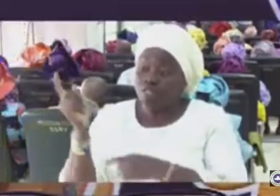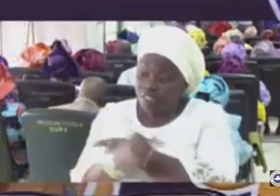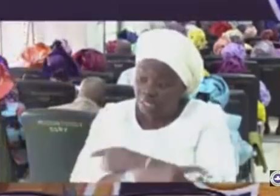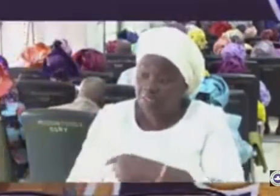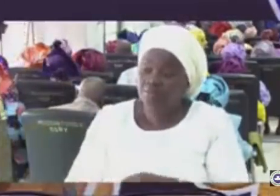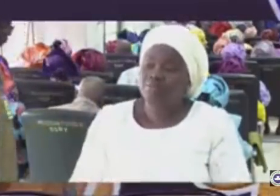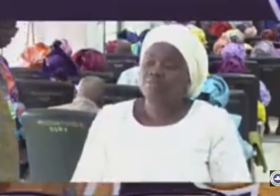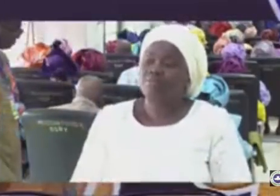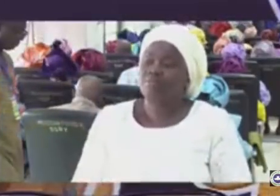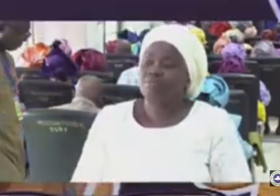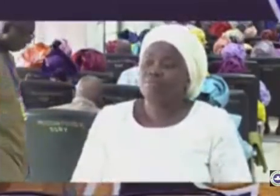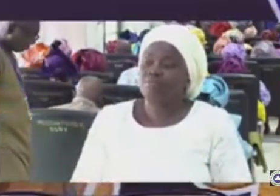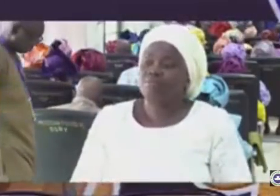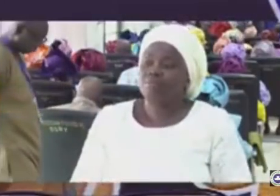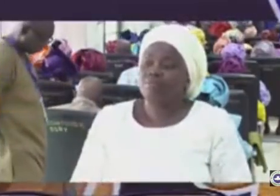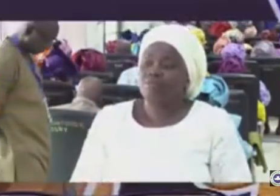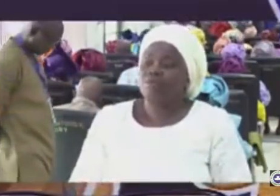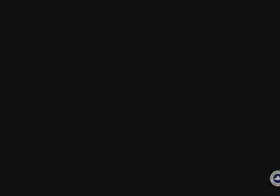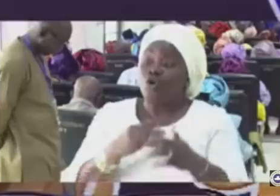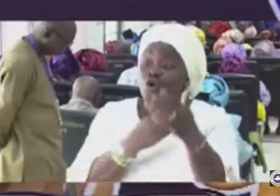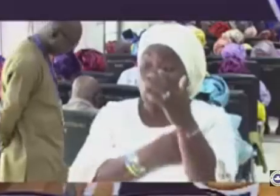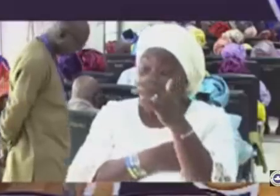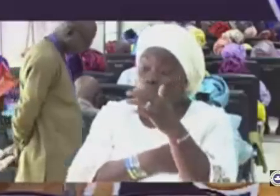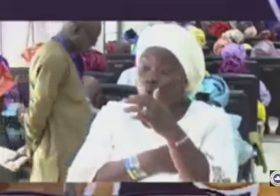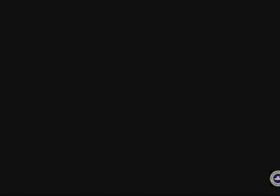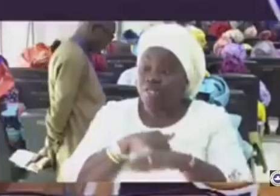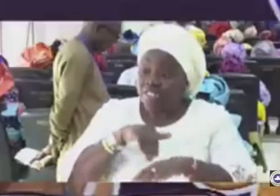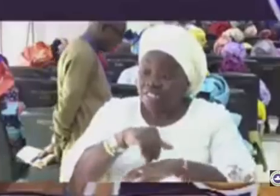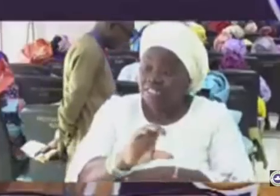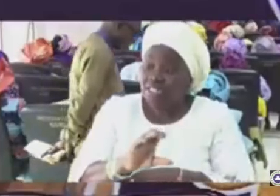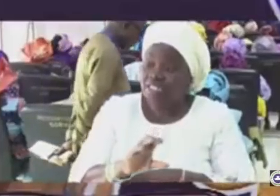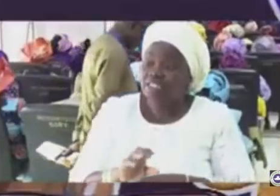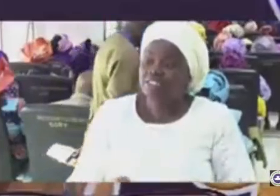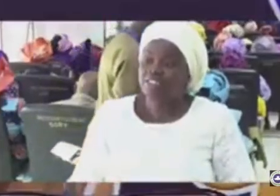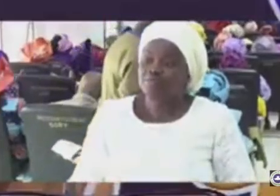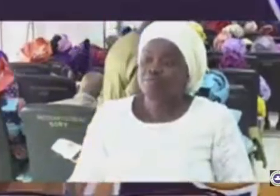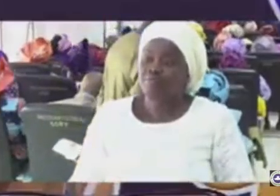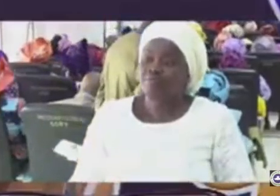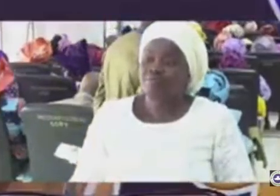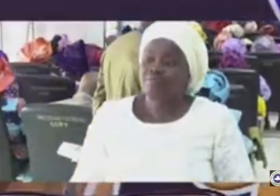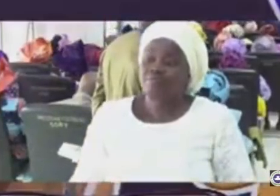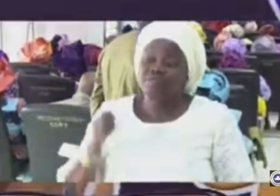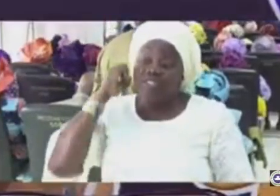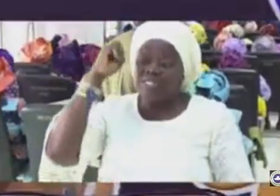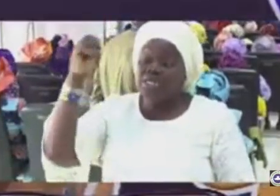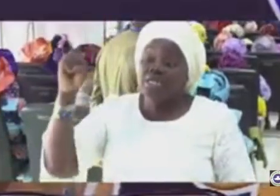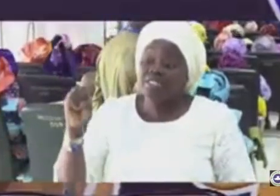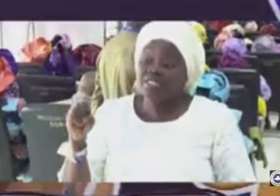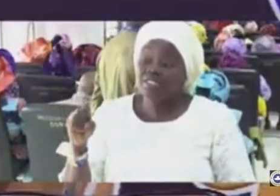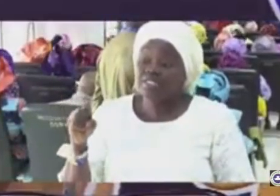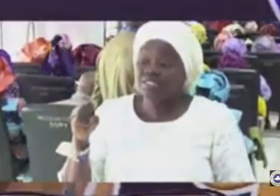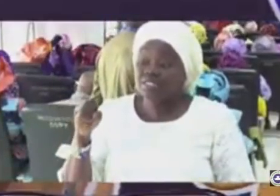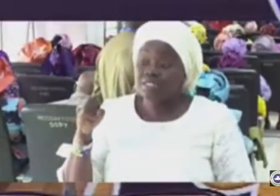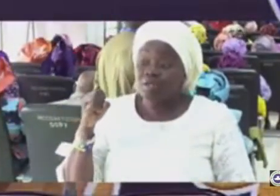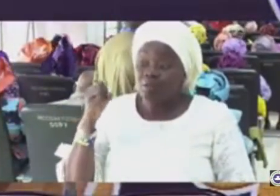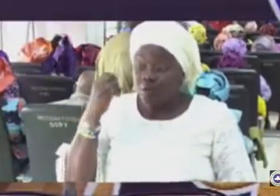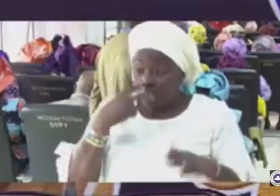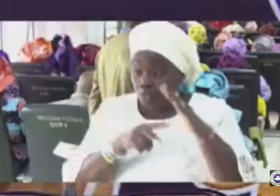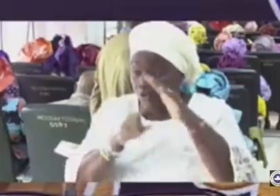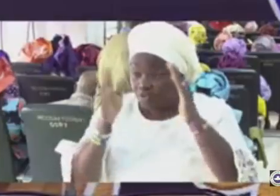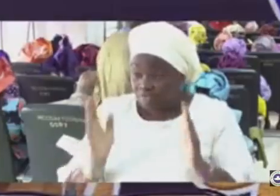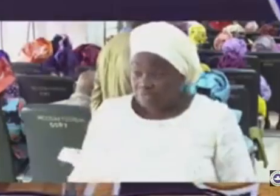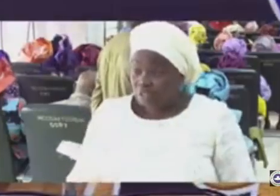such and such happened. A man who had many sheep went and took a little lamb from a man who had only